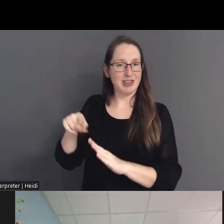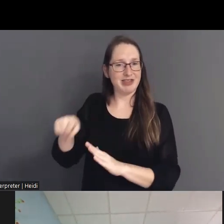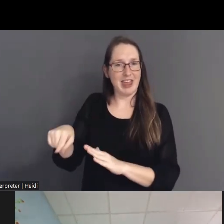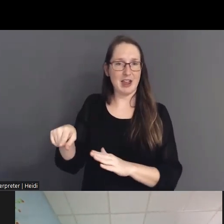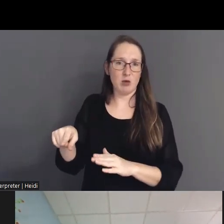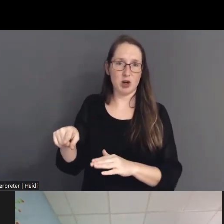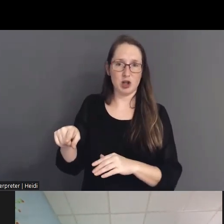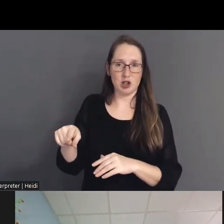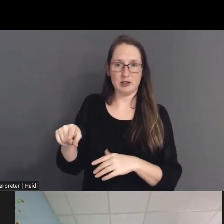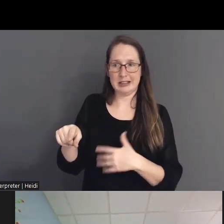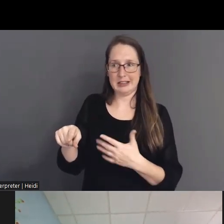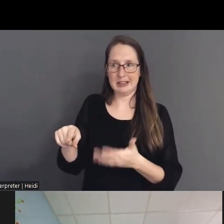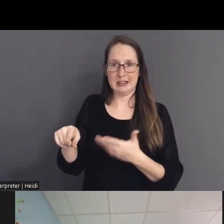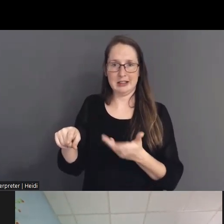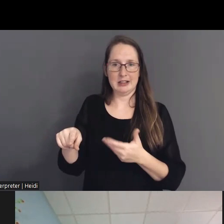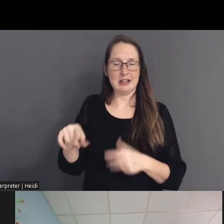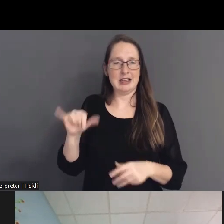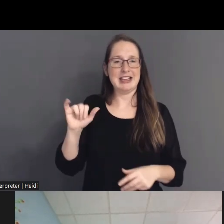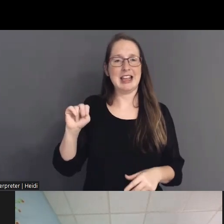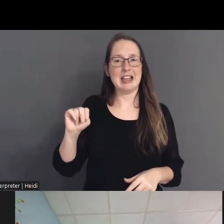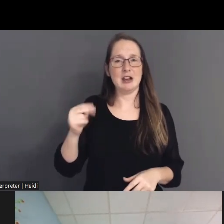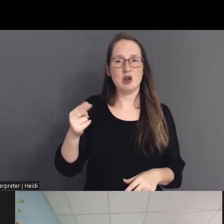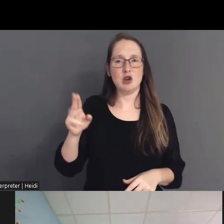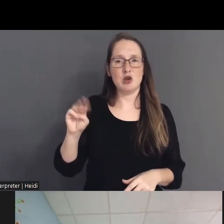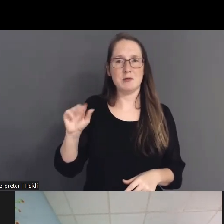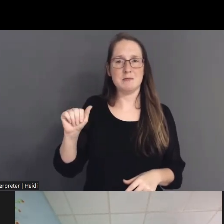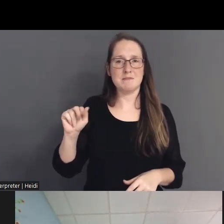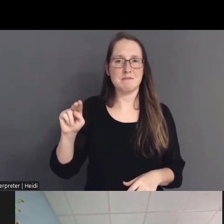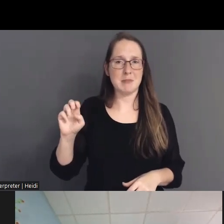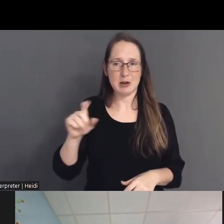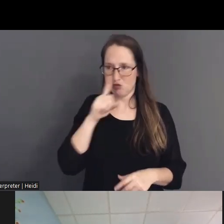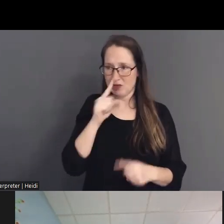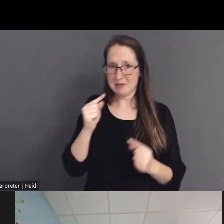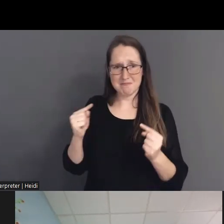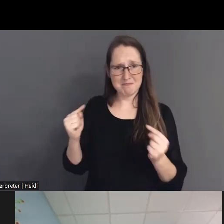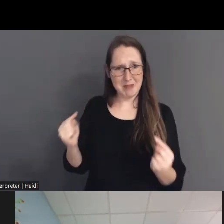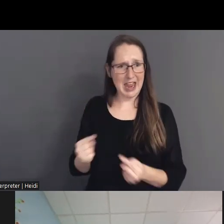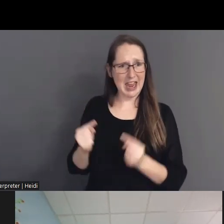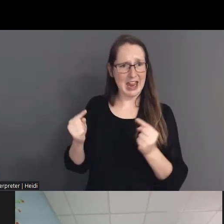to inhumane, very painful